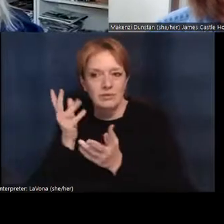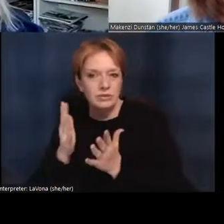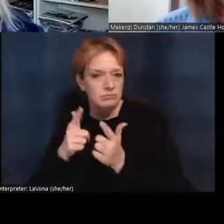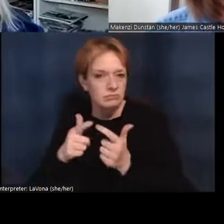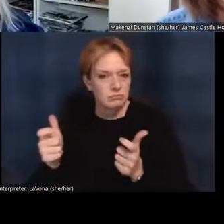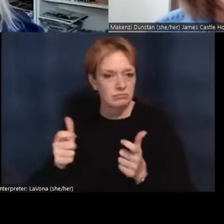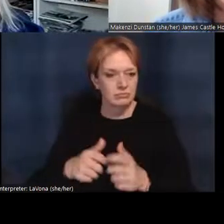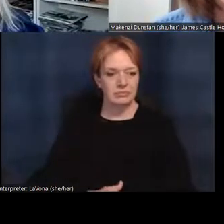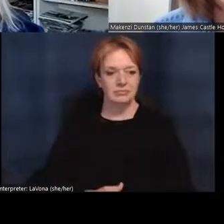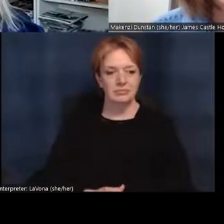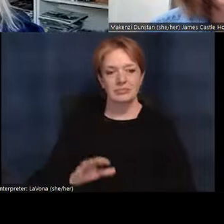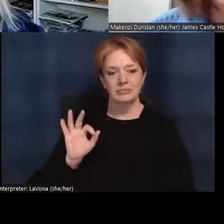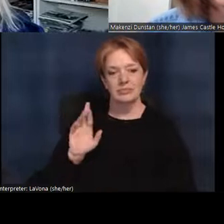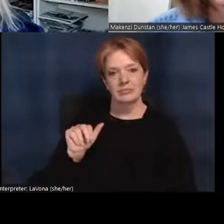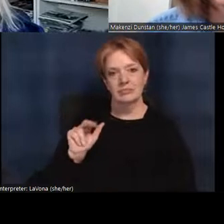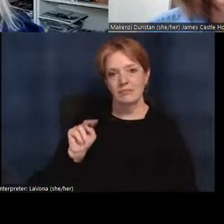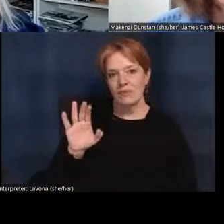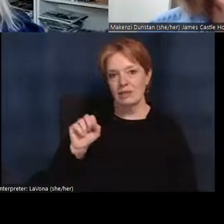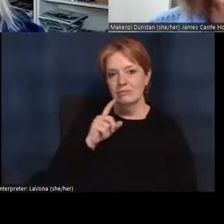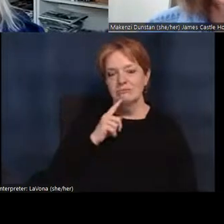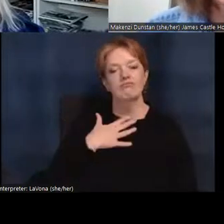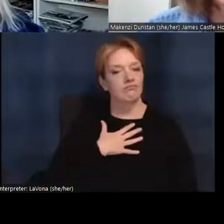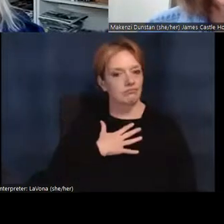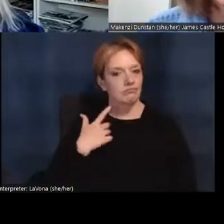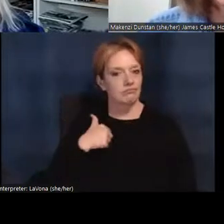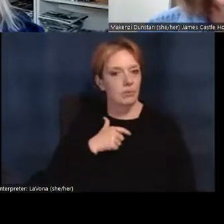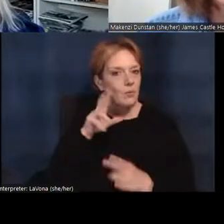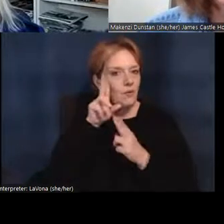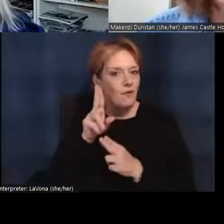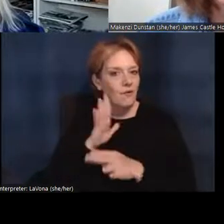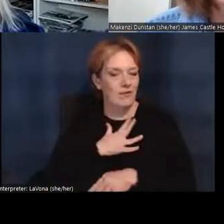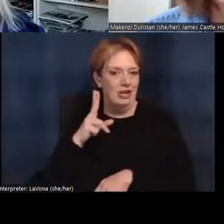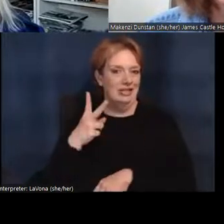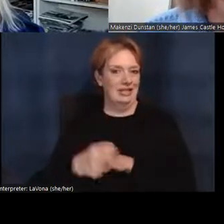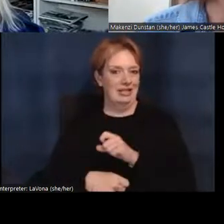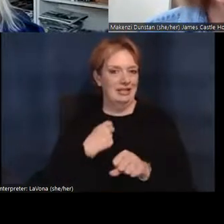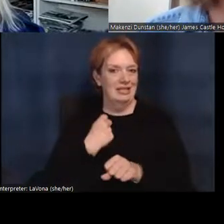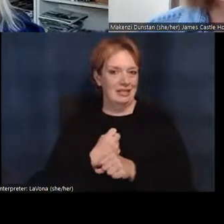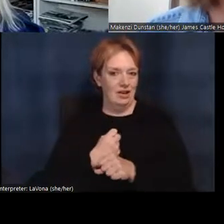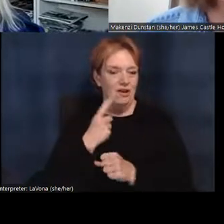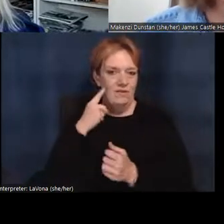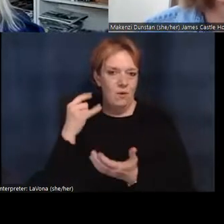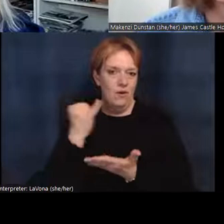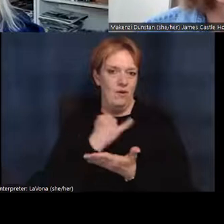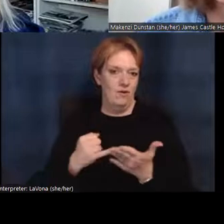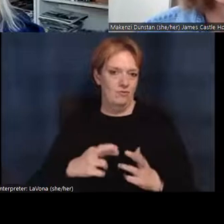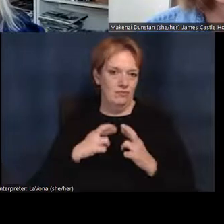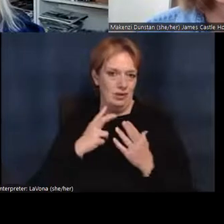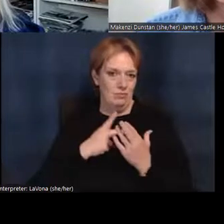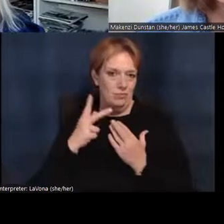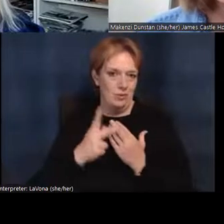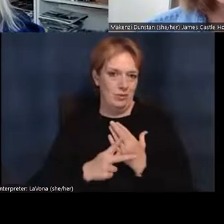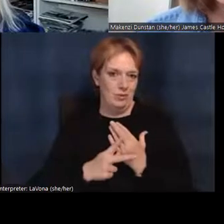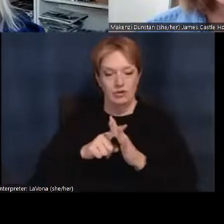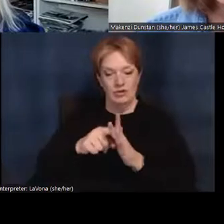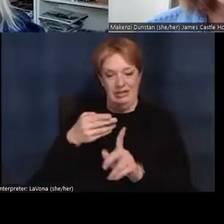Well, we're honored to be in our second year of the Artist in Residence program. It began before